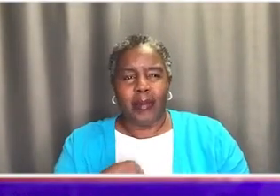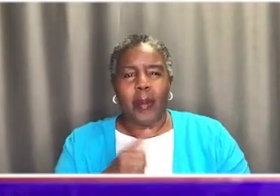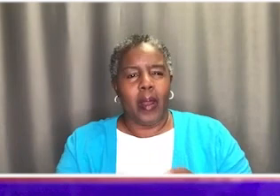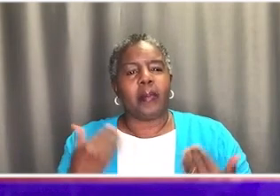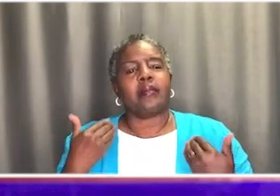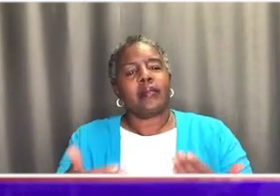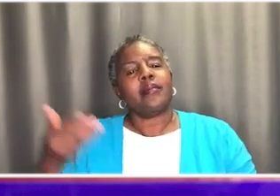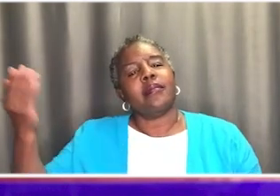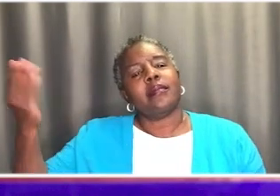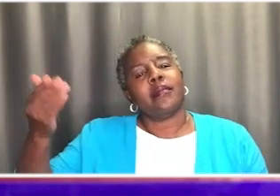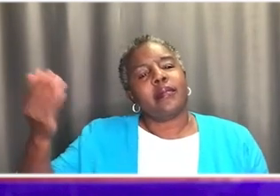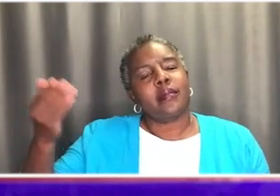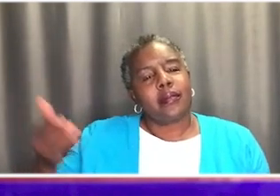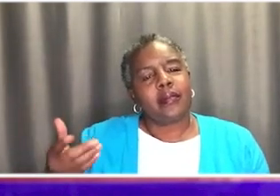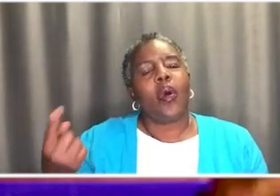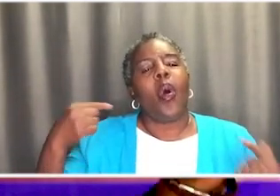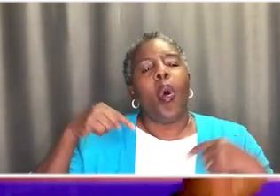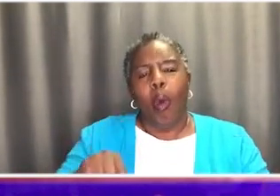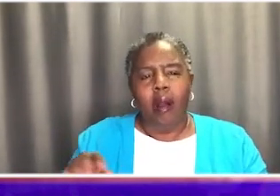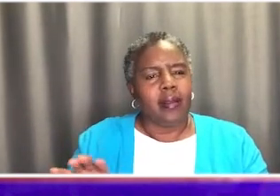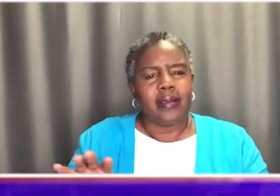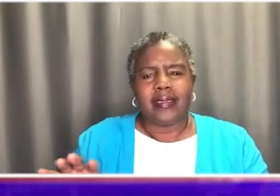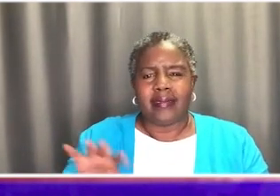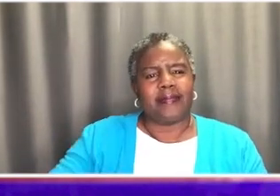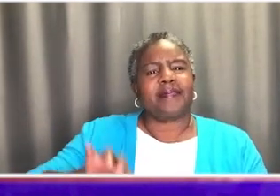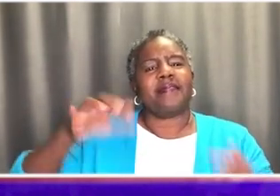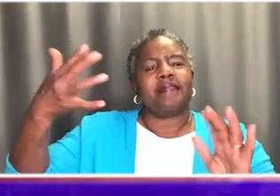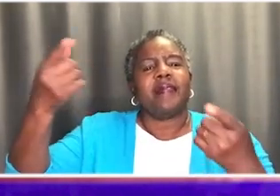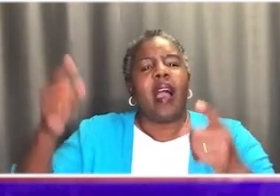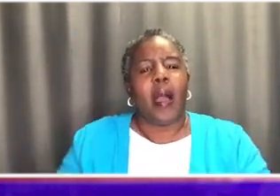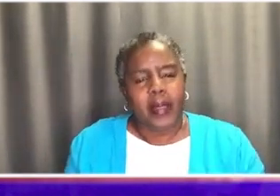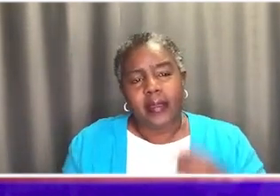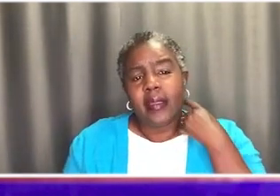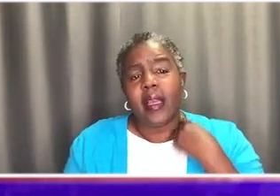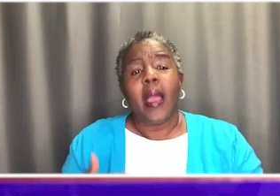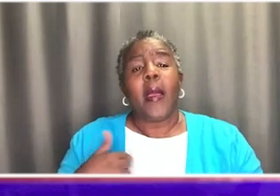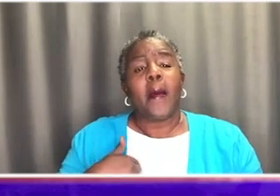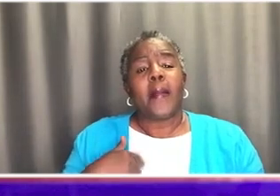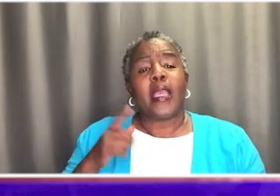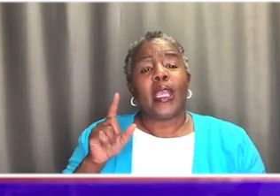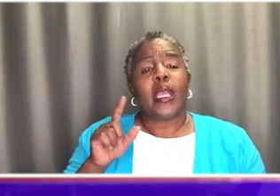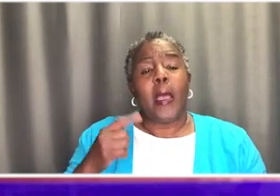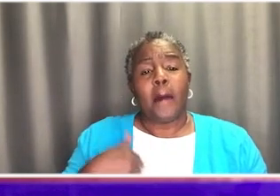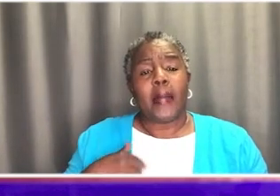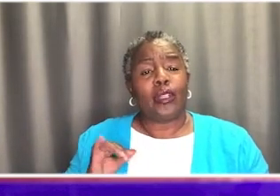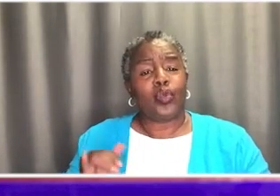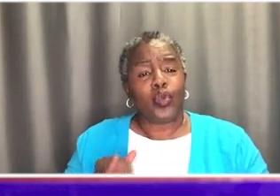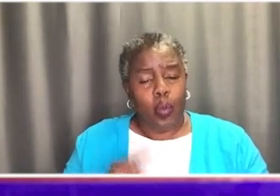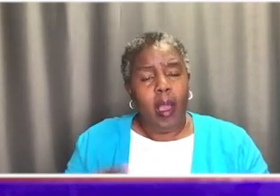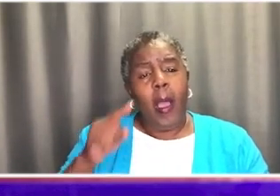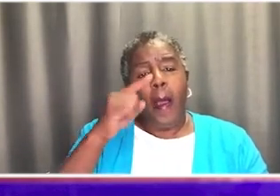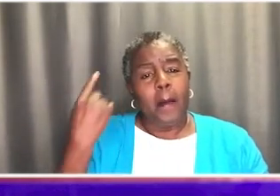on preaching in the midst of complete chaos. The Me Too movement, the Black Lives